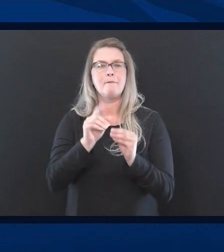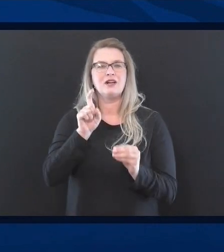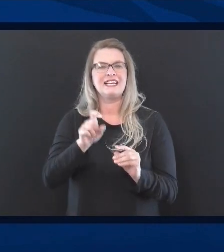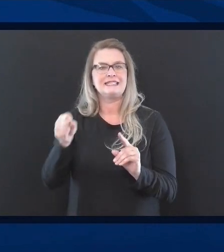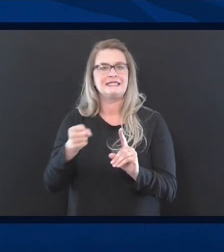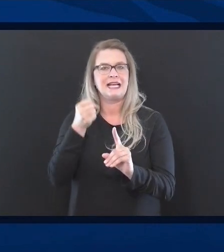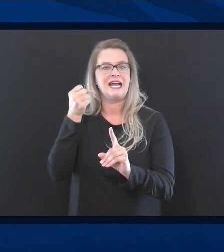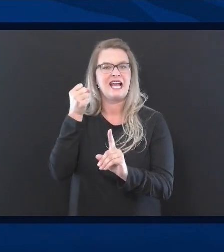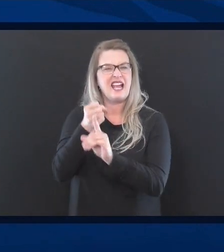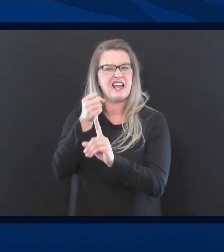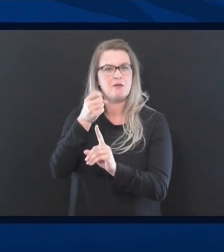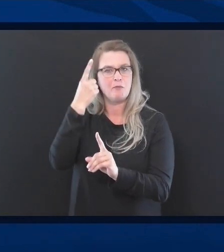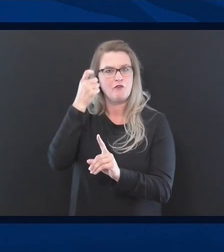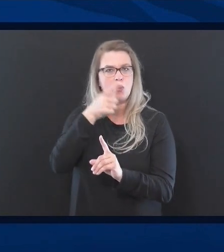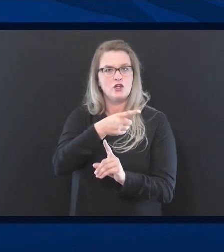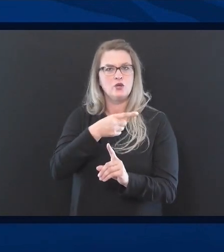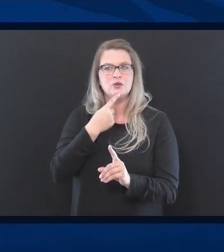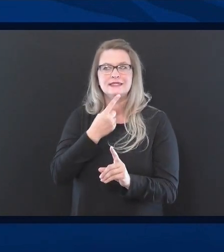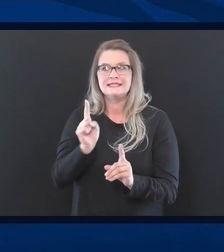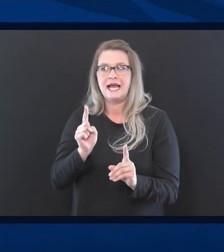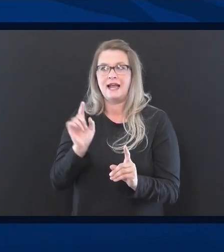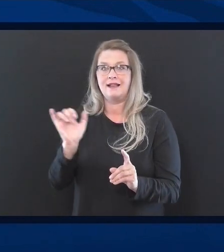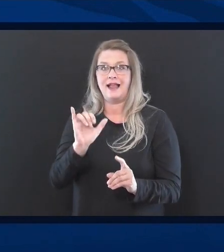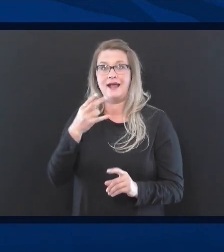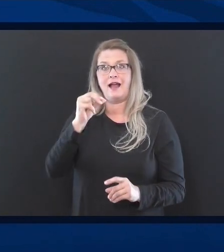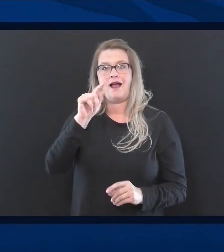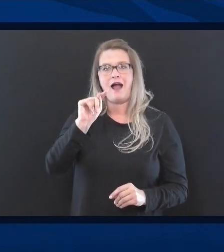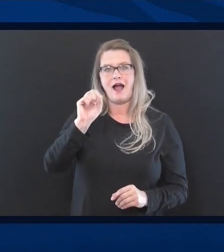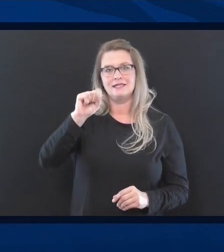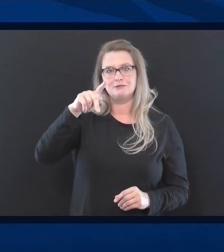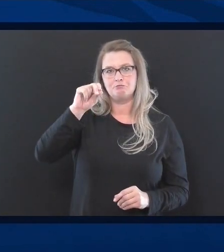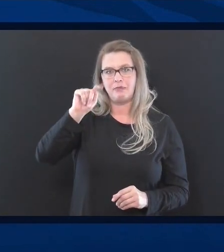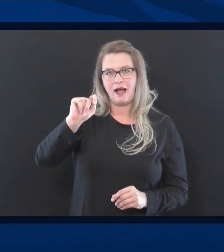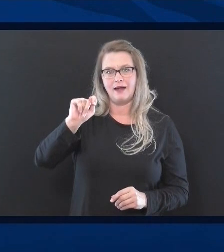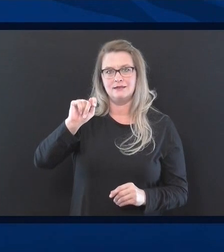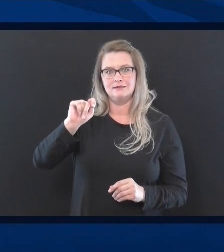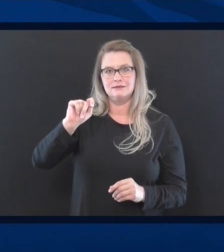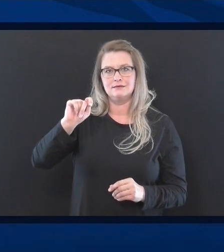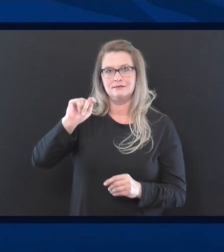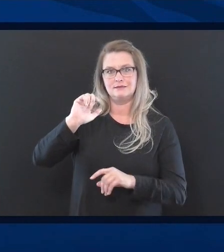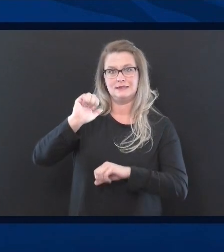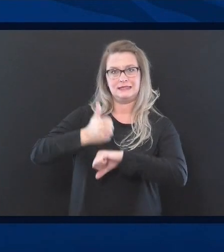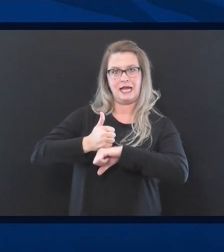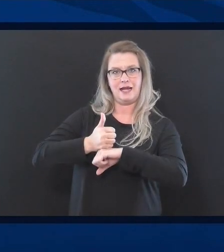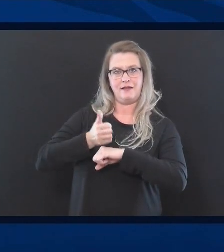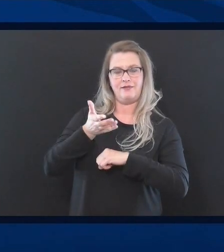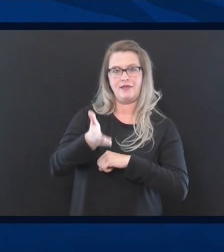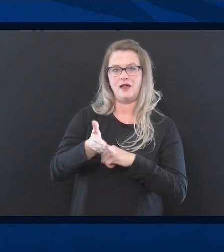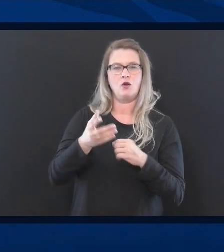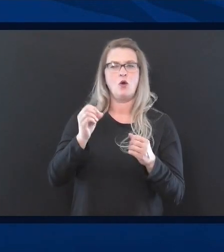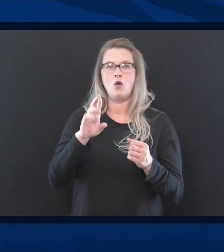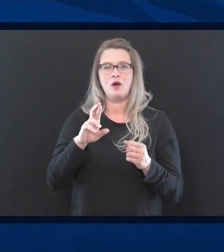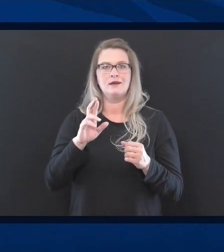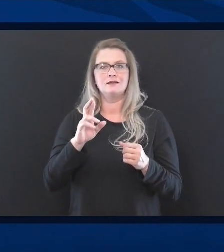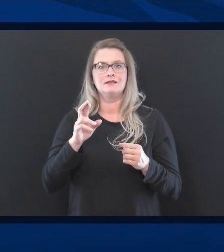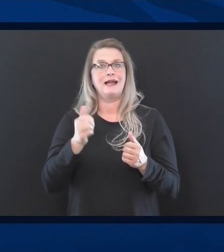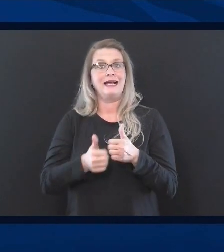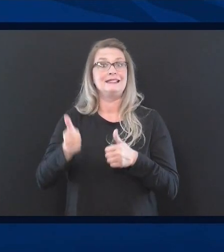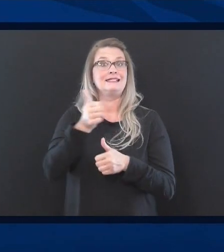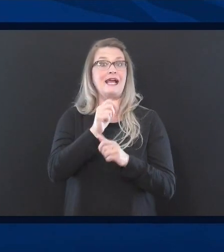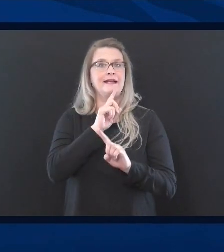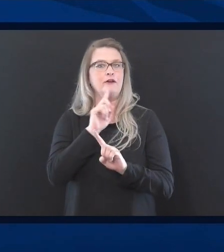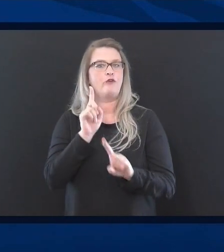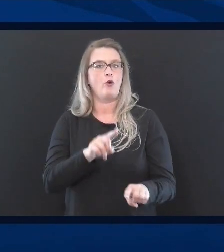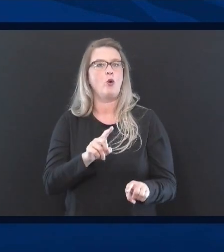hit for you to consider somewhere a hotspot, and then for extra measures or special measures to be instituted